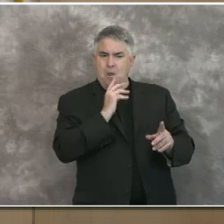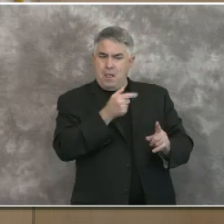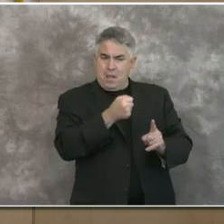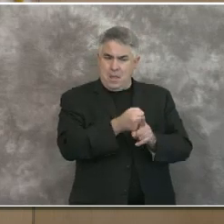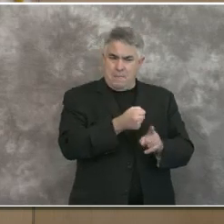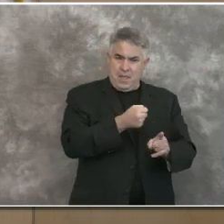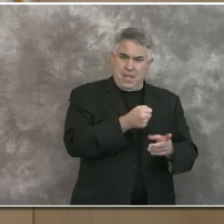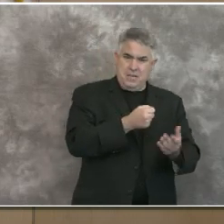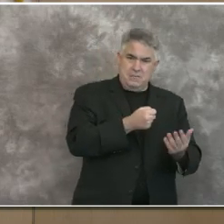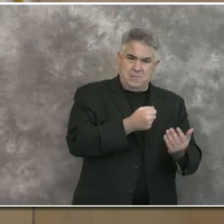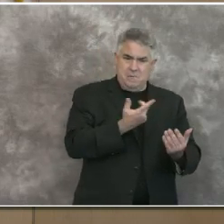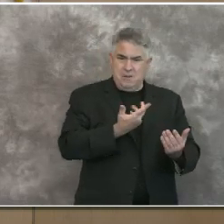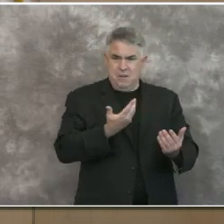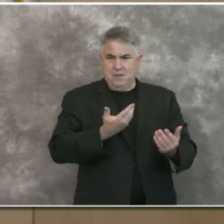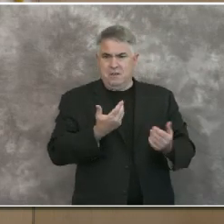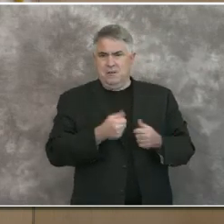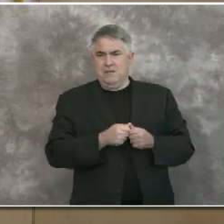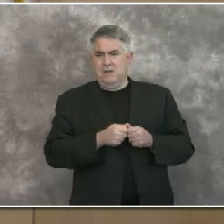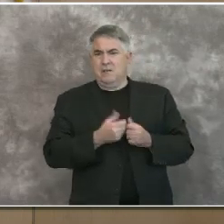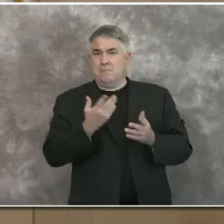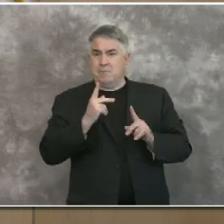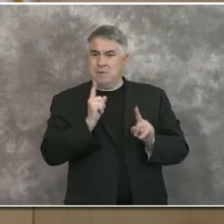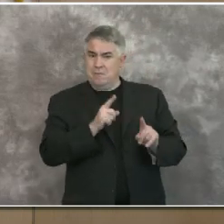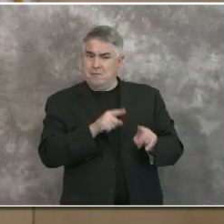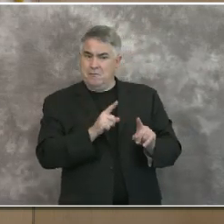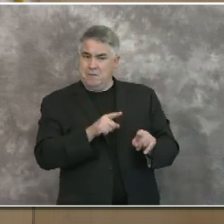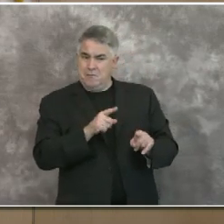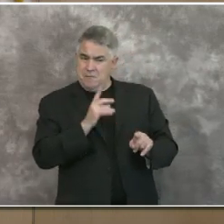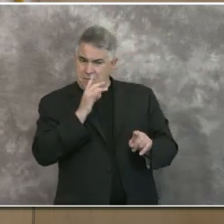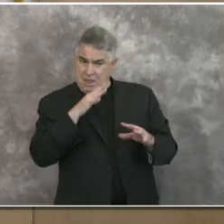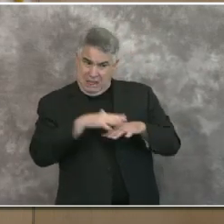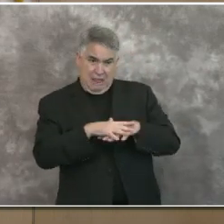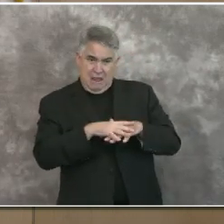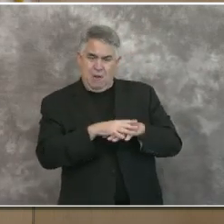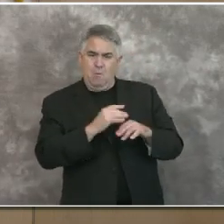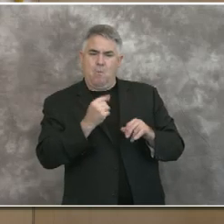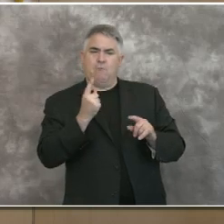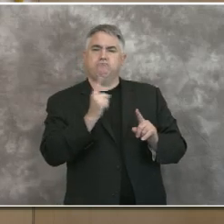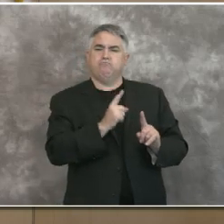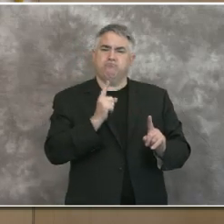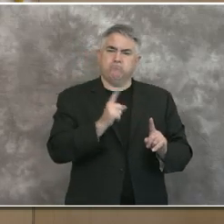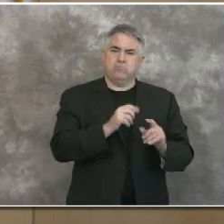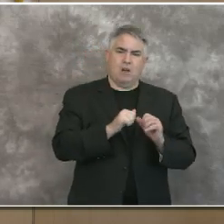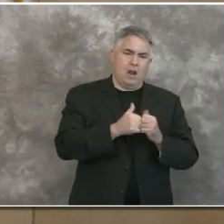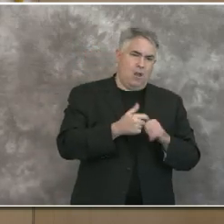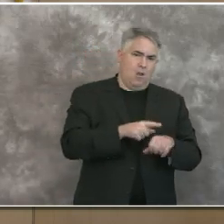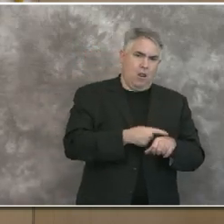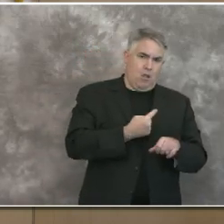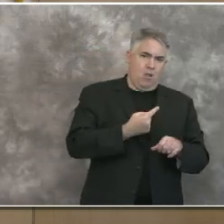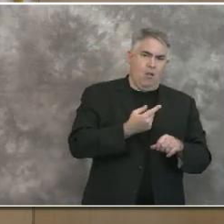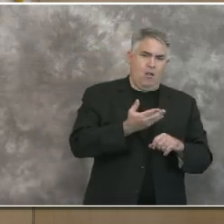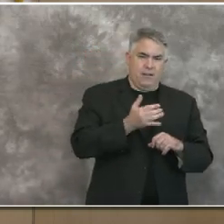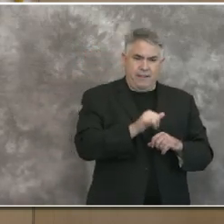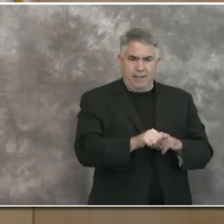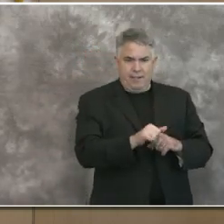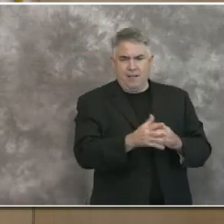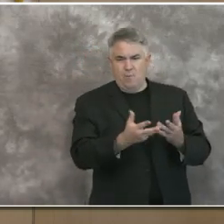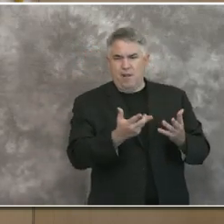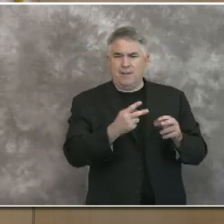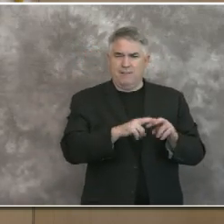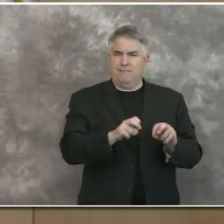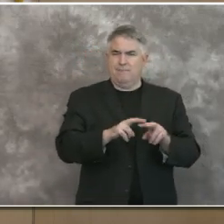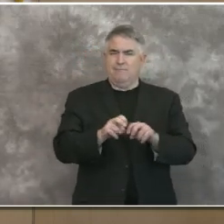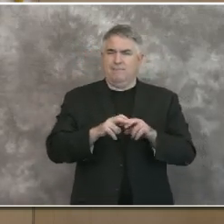are frequenting those businesses, what's the duration and time that they're there. So it was a careful selection